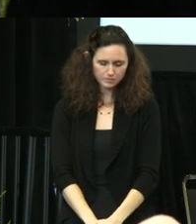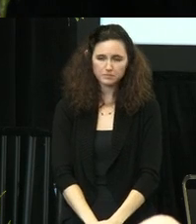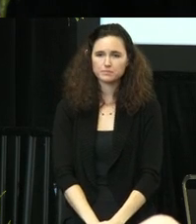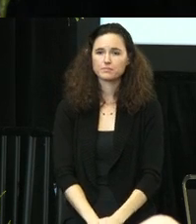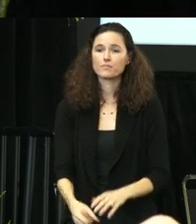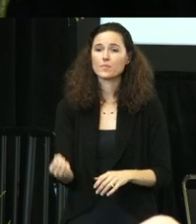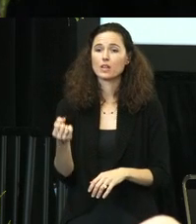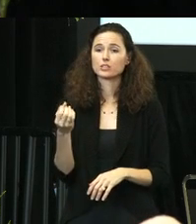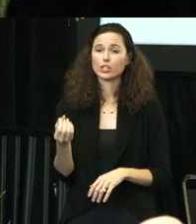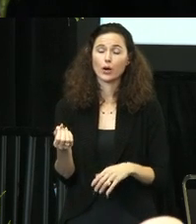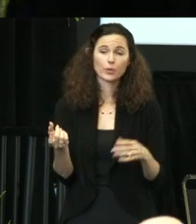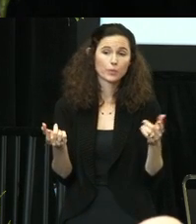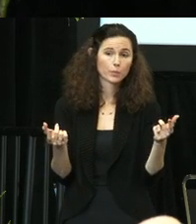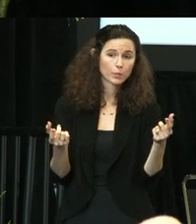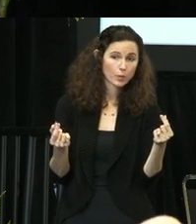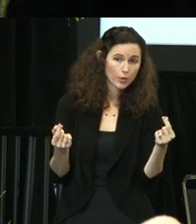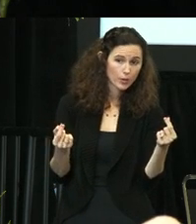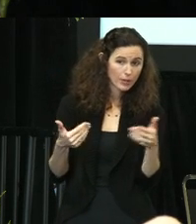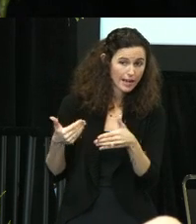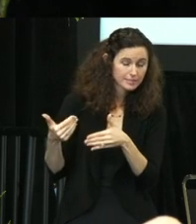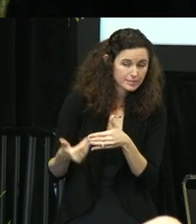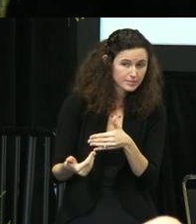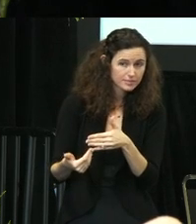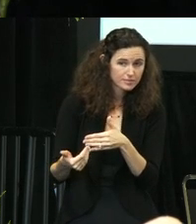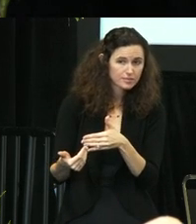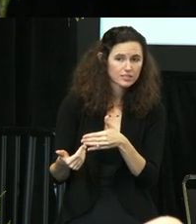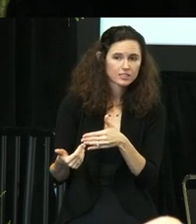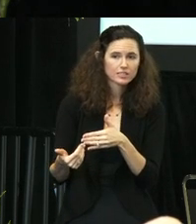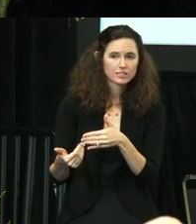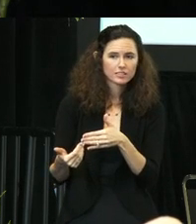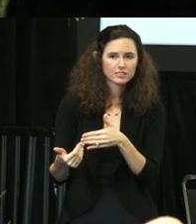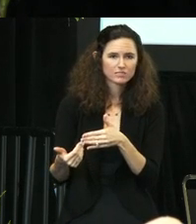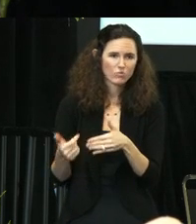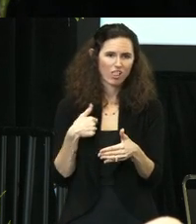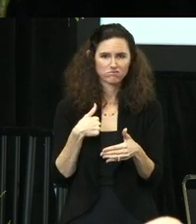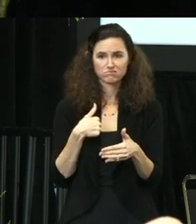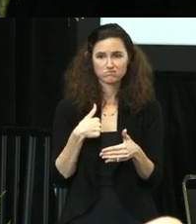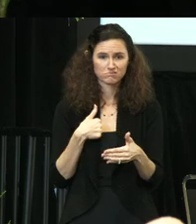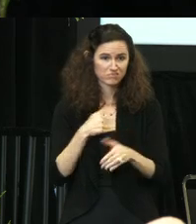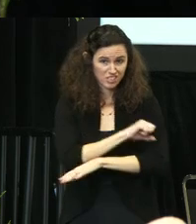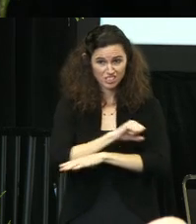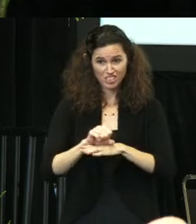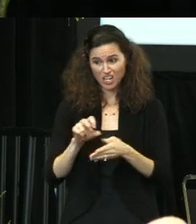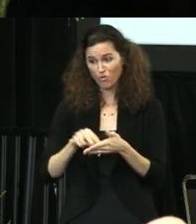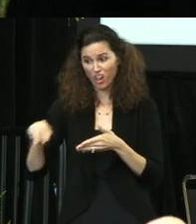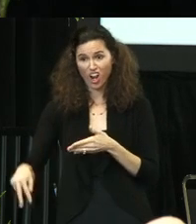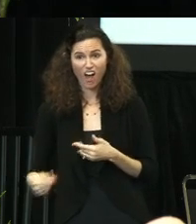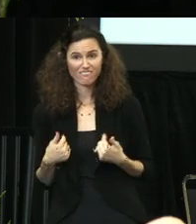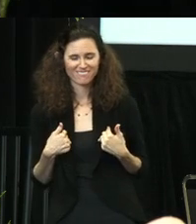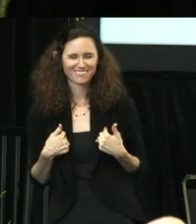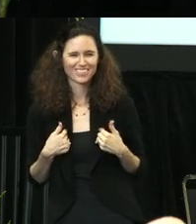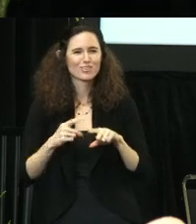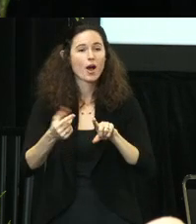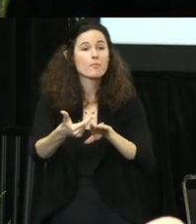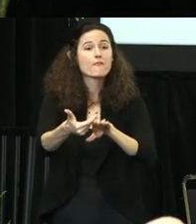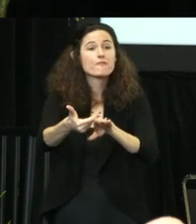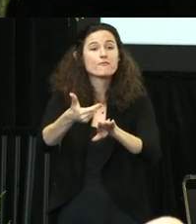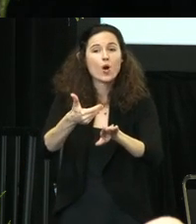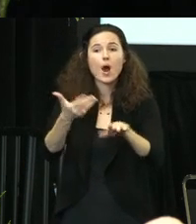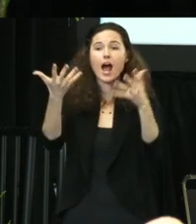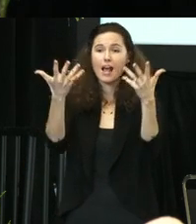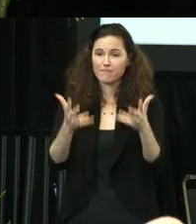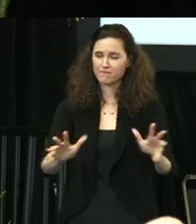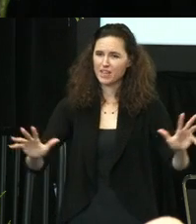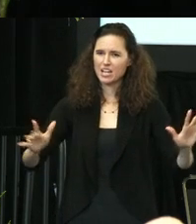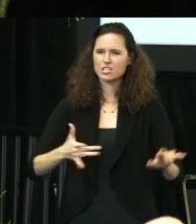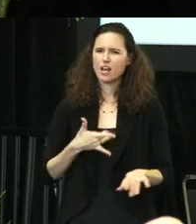So what I'd like to do now is get off the stage, number one. But before I do,